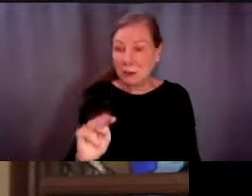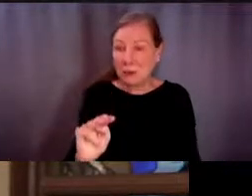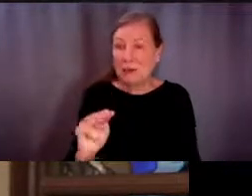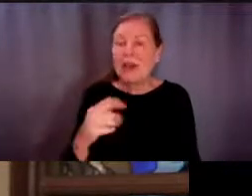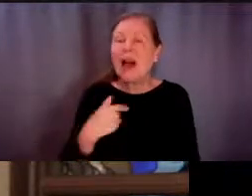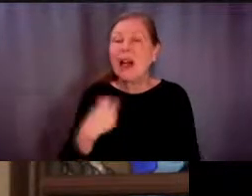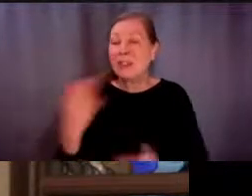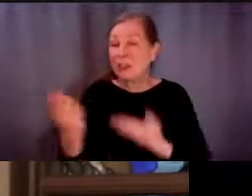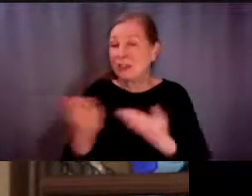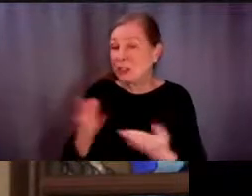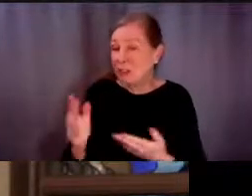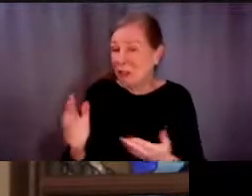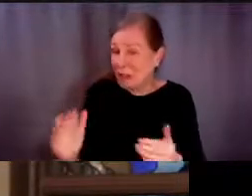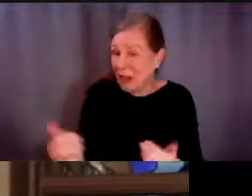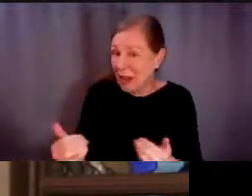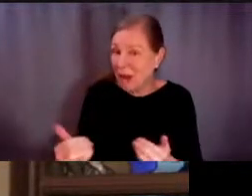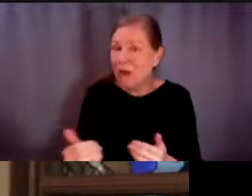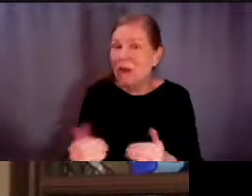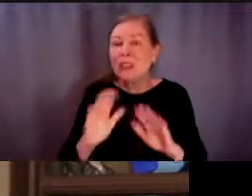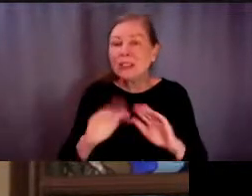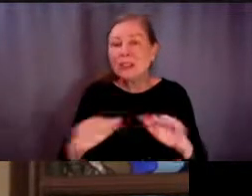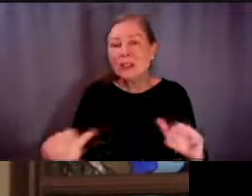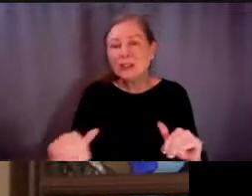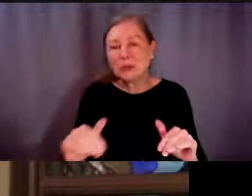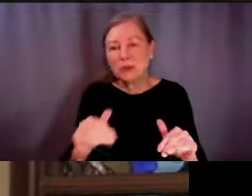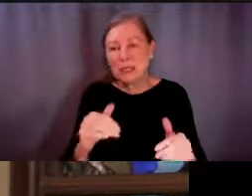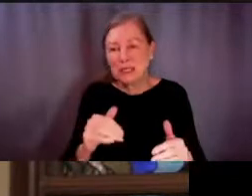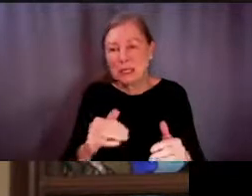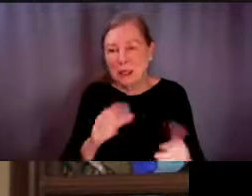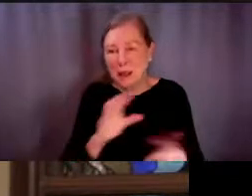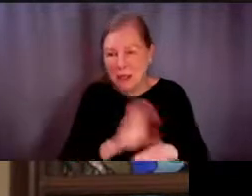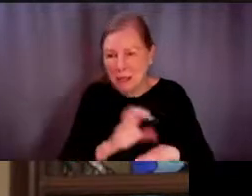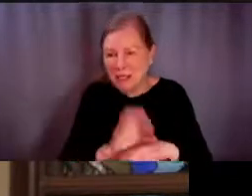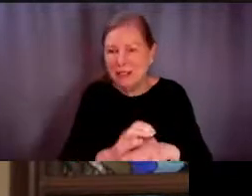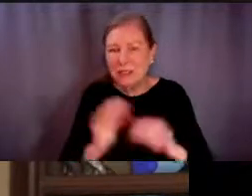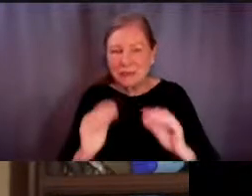I invite you to fill out a Connect card today by going to